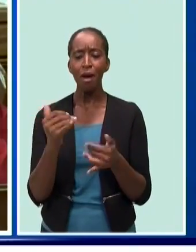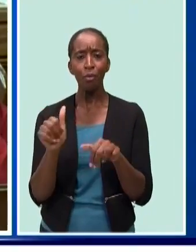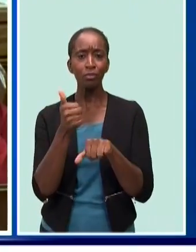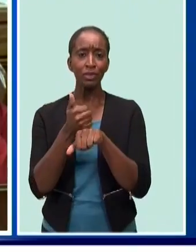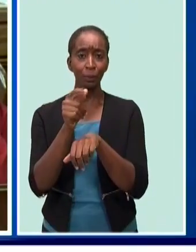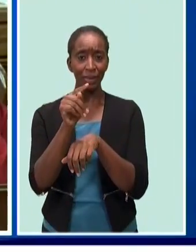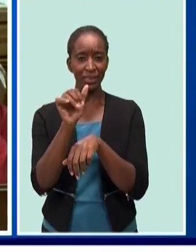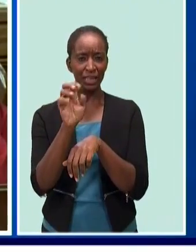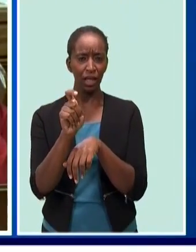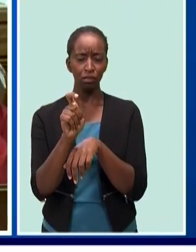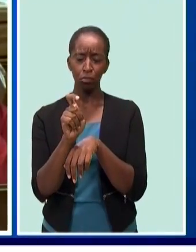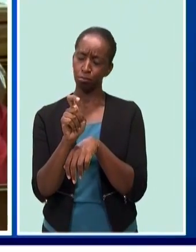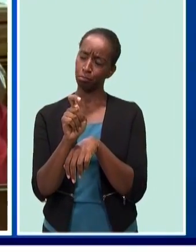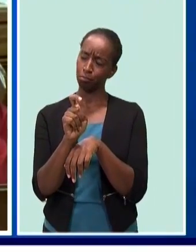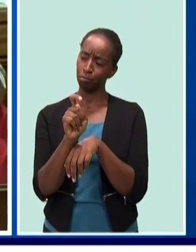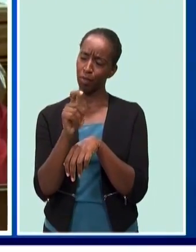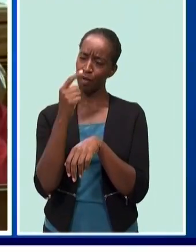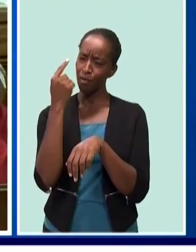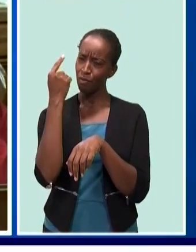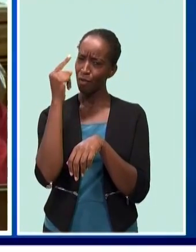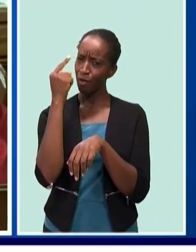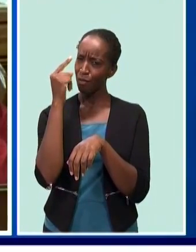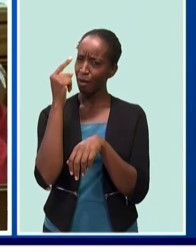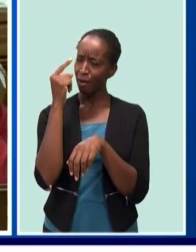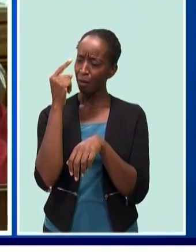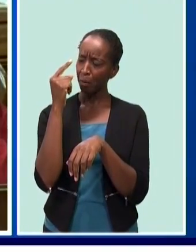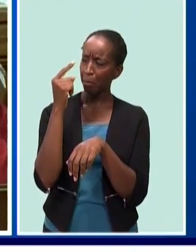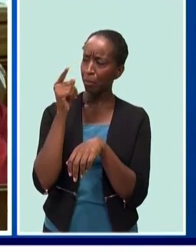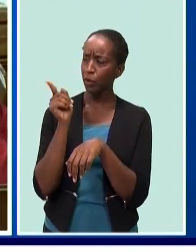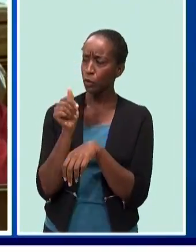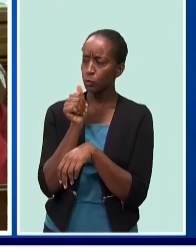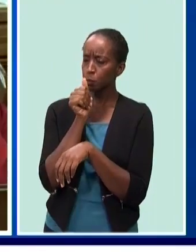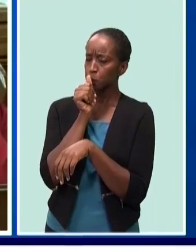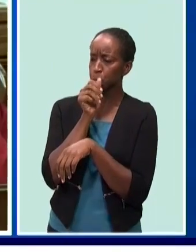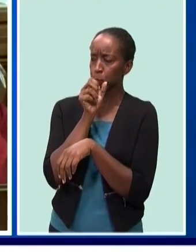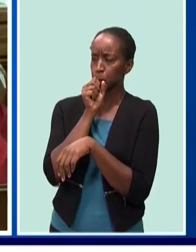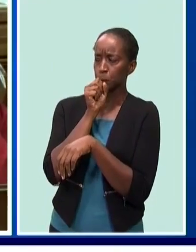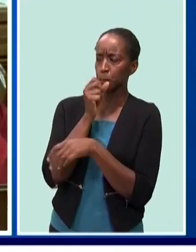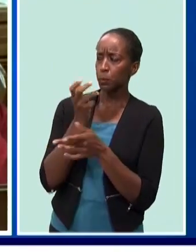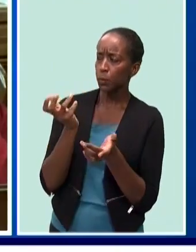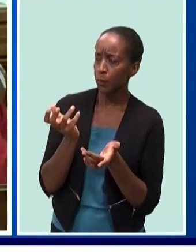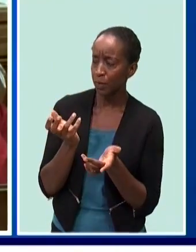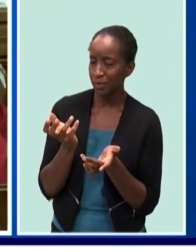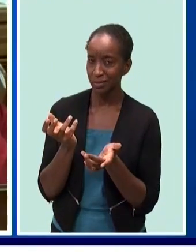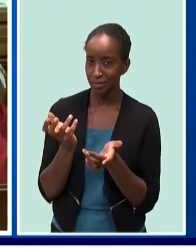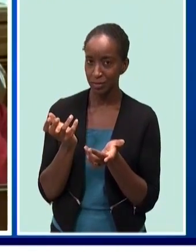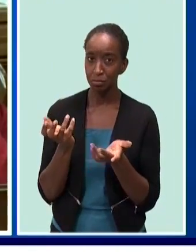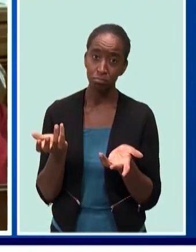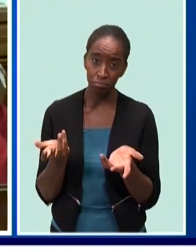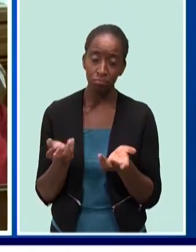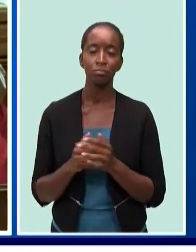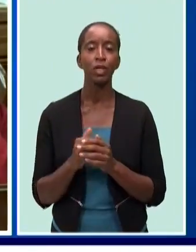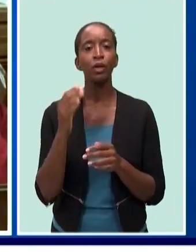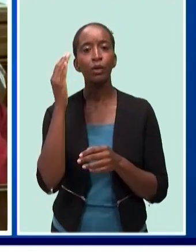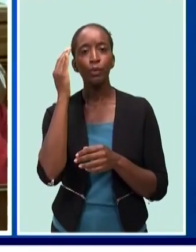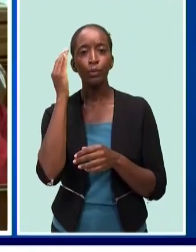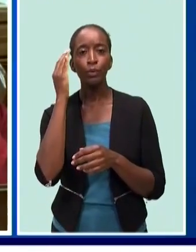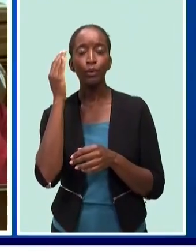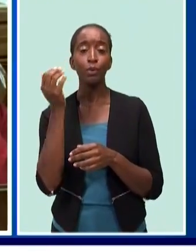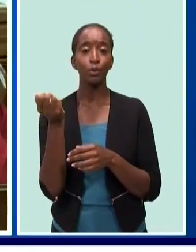Noticeably, Mr. Deputy Speaker, this move is said to be intended for tourists and intended to